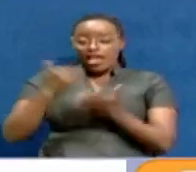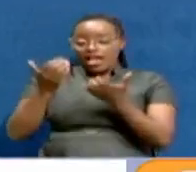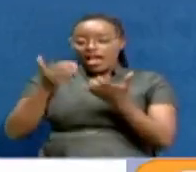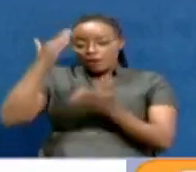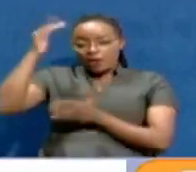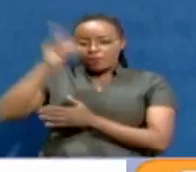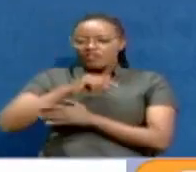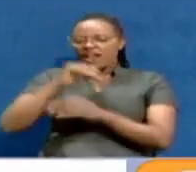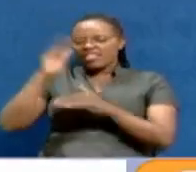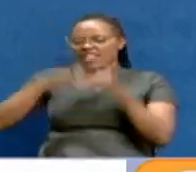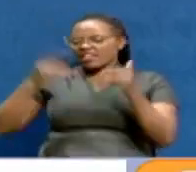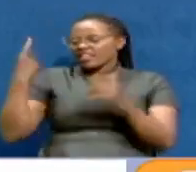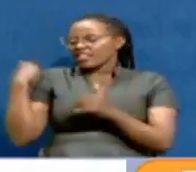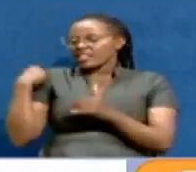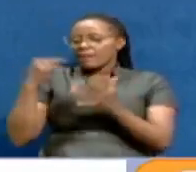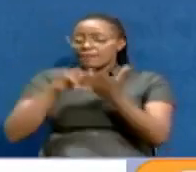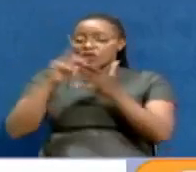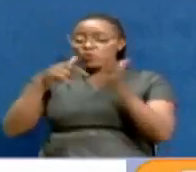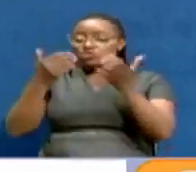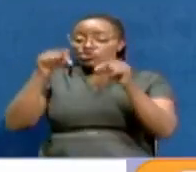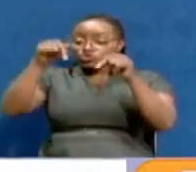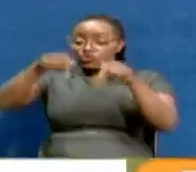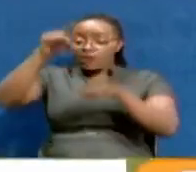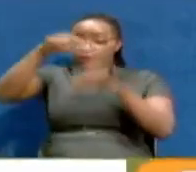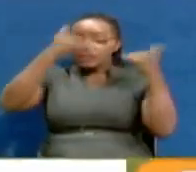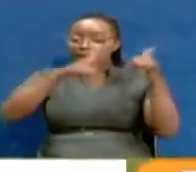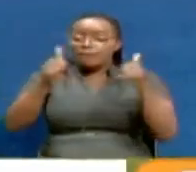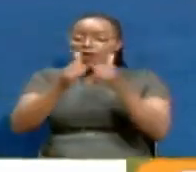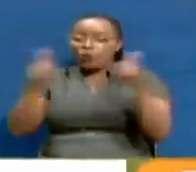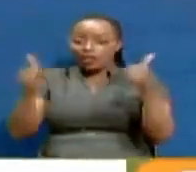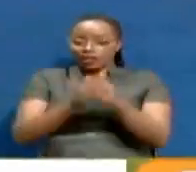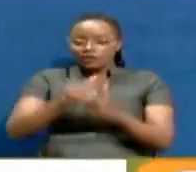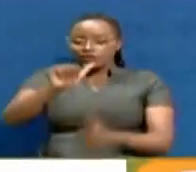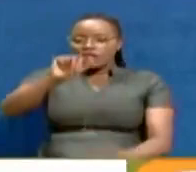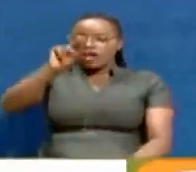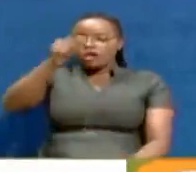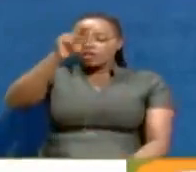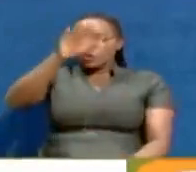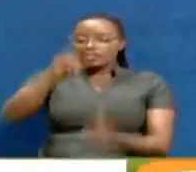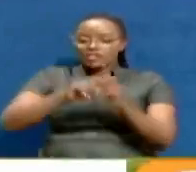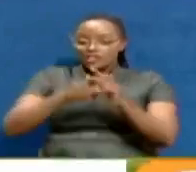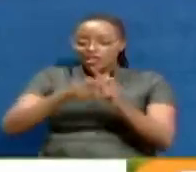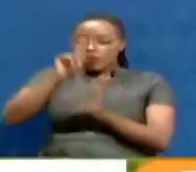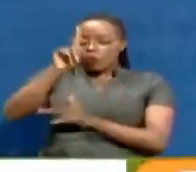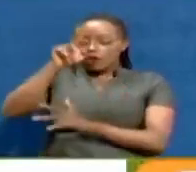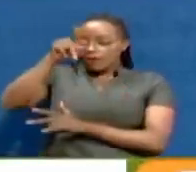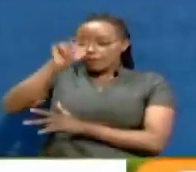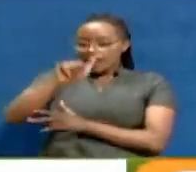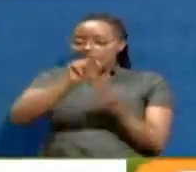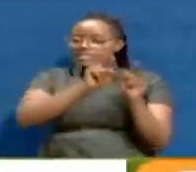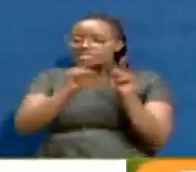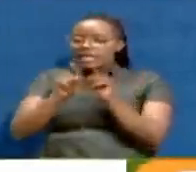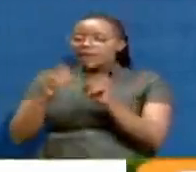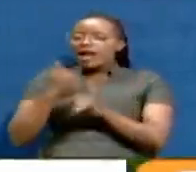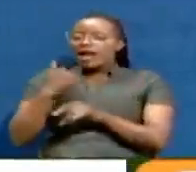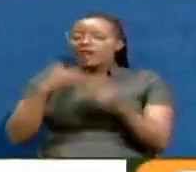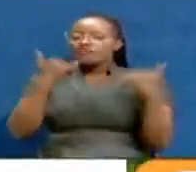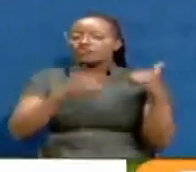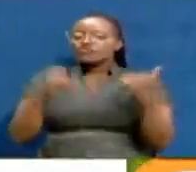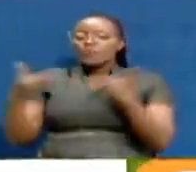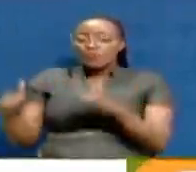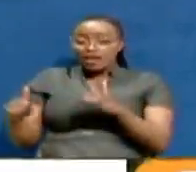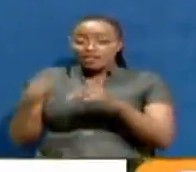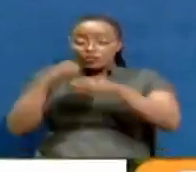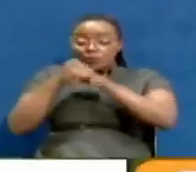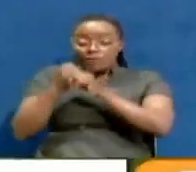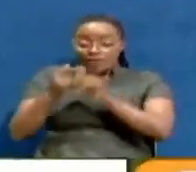course than yesterday, so I said today I have to play well. Anthony Juma started the day at 1 under par and needed to play the same in round 2